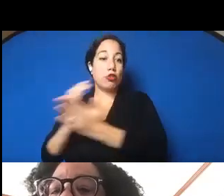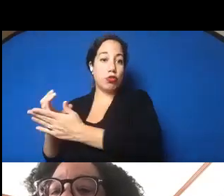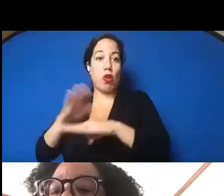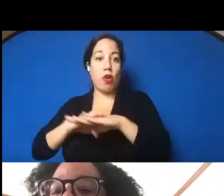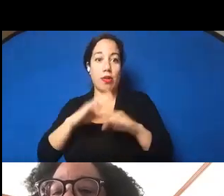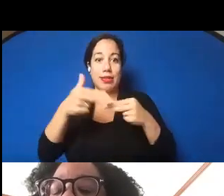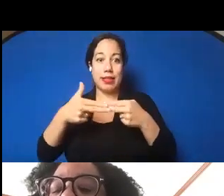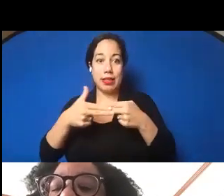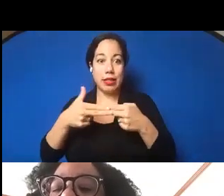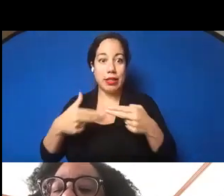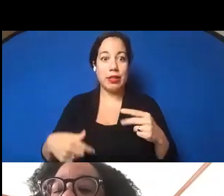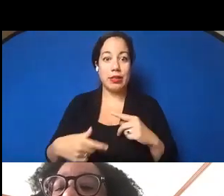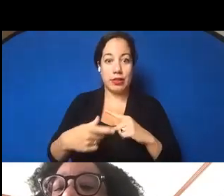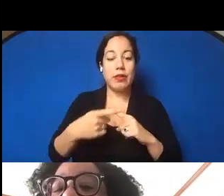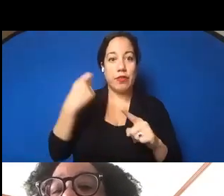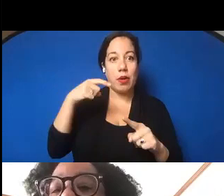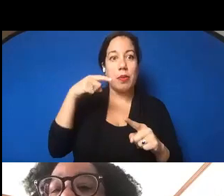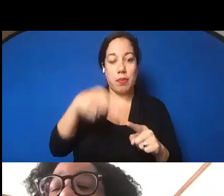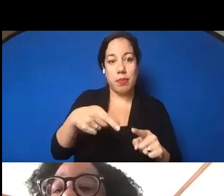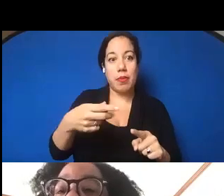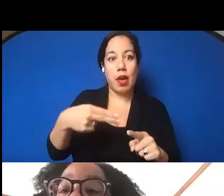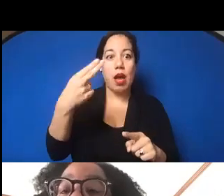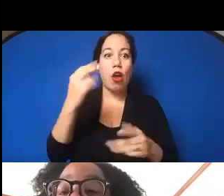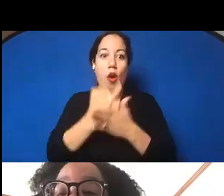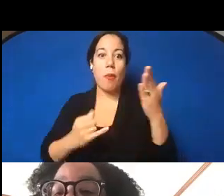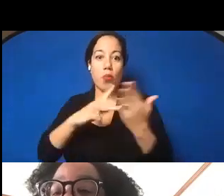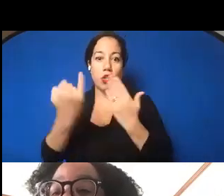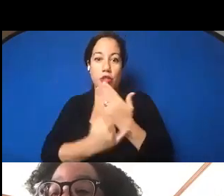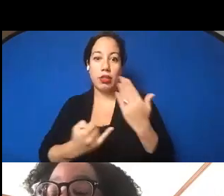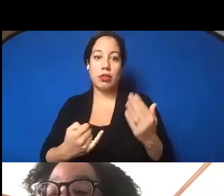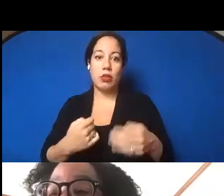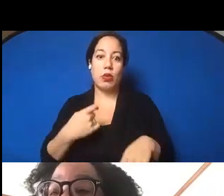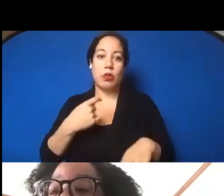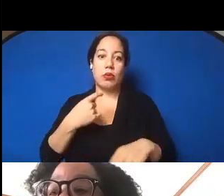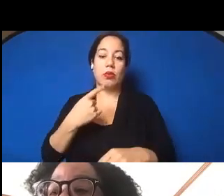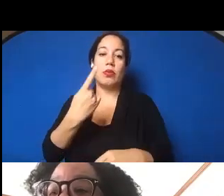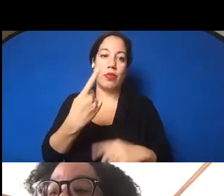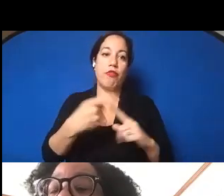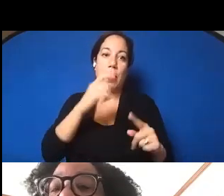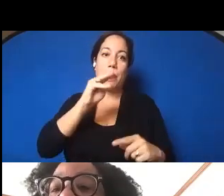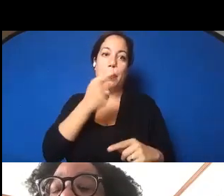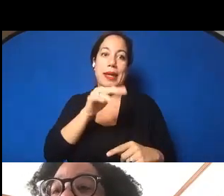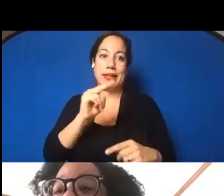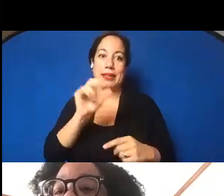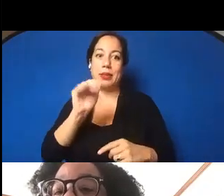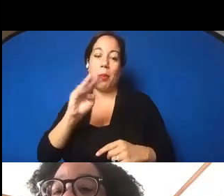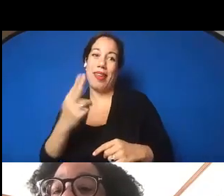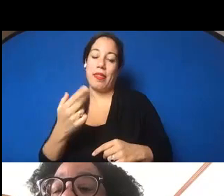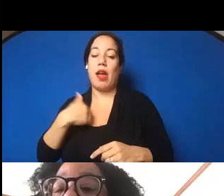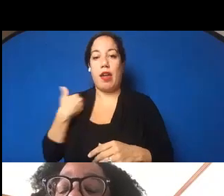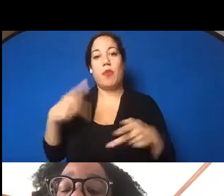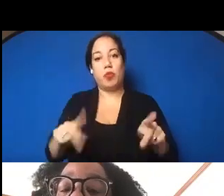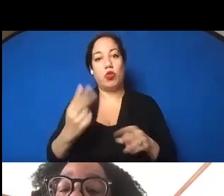Repeal Hide Art Project and a good colleague and collaborator of mine, Megan Smith, and I have permission to use these. And I highly suggest